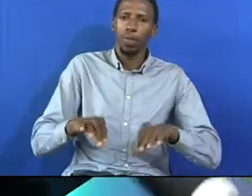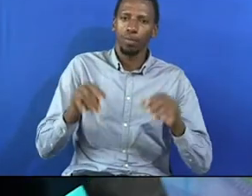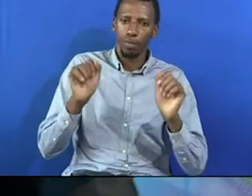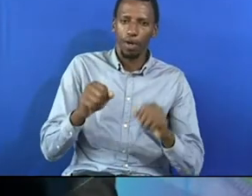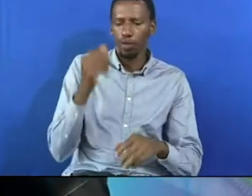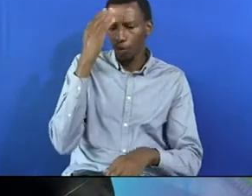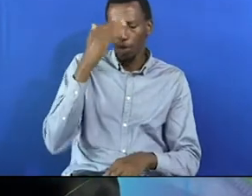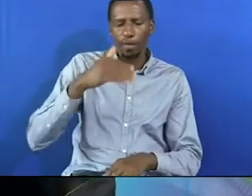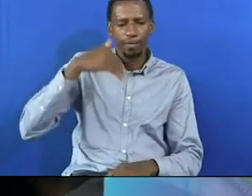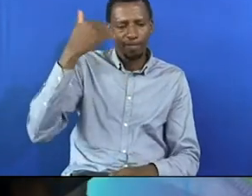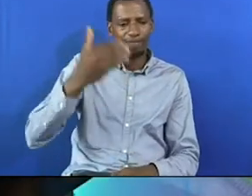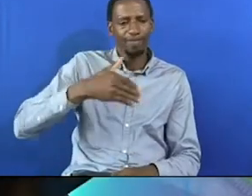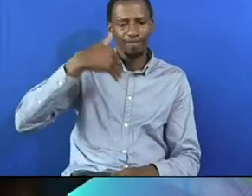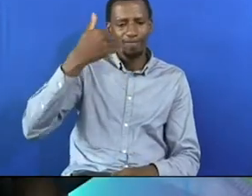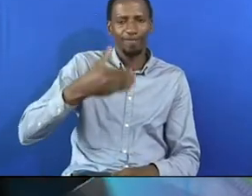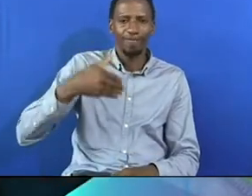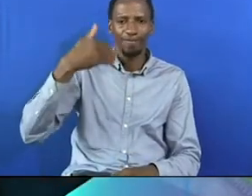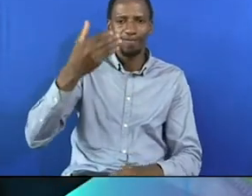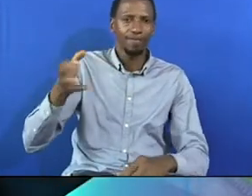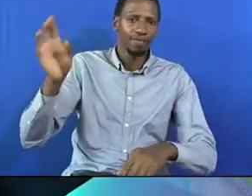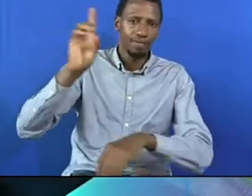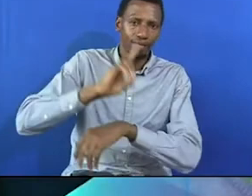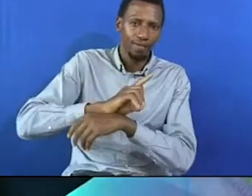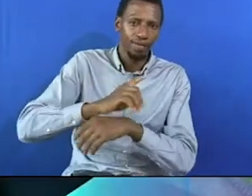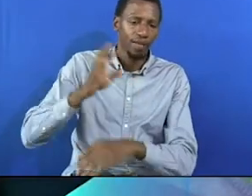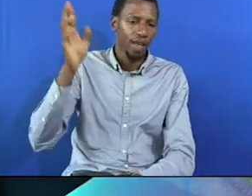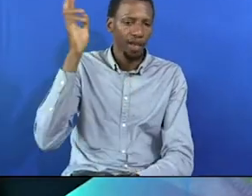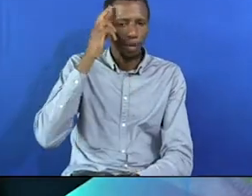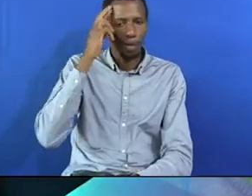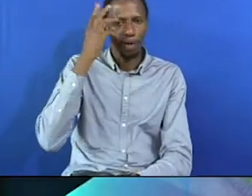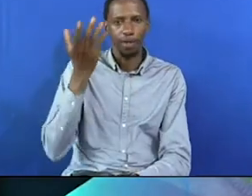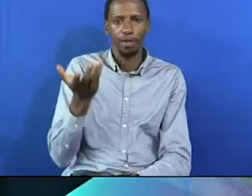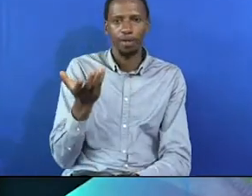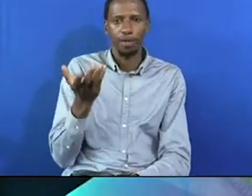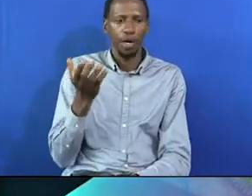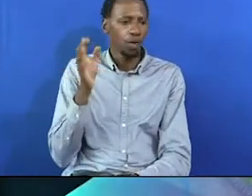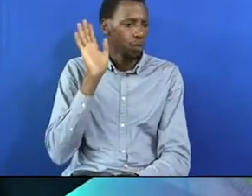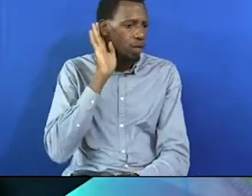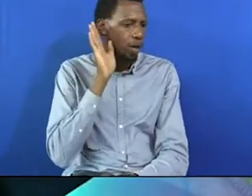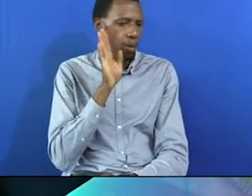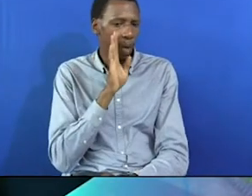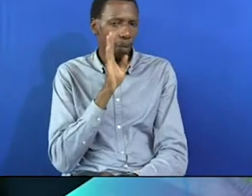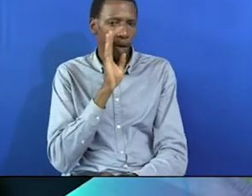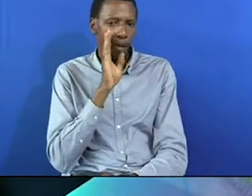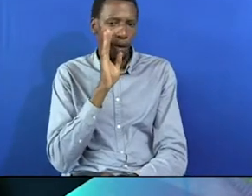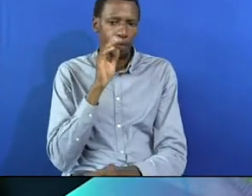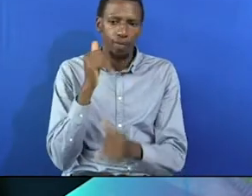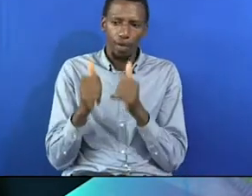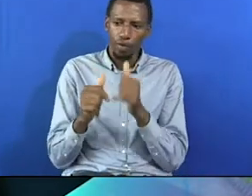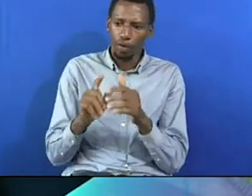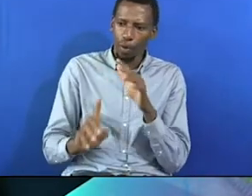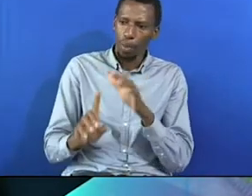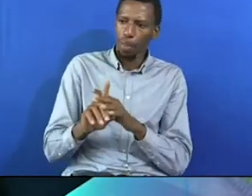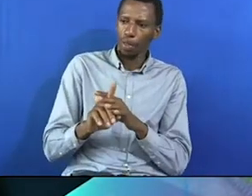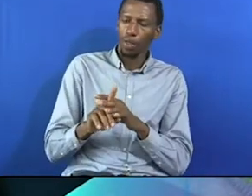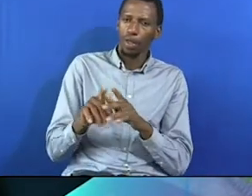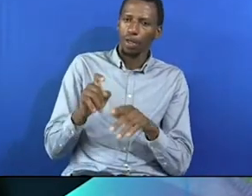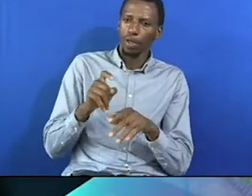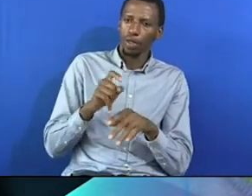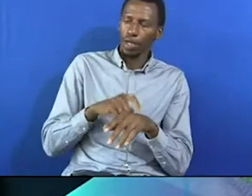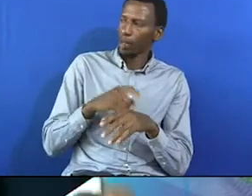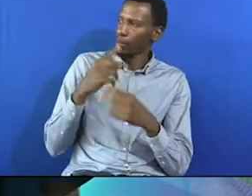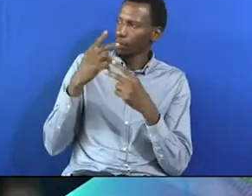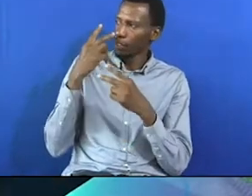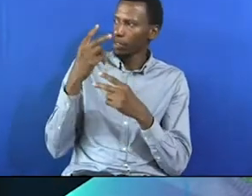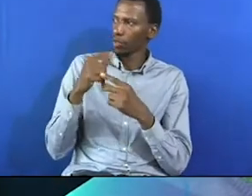reminders, every day. To survive rumors that arise when you are seen with a member of the opposite gender,